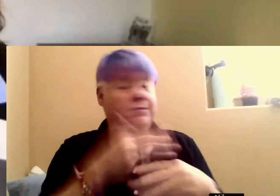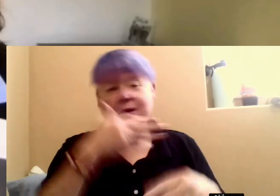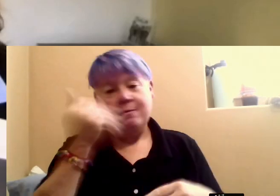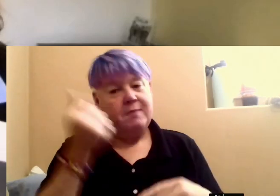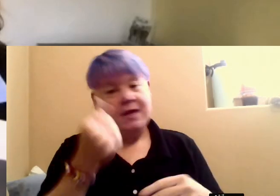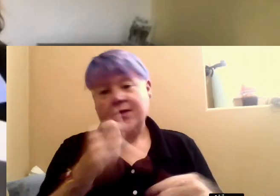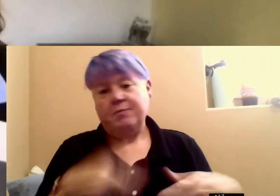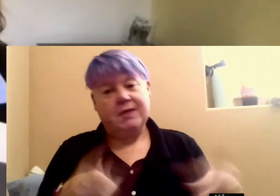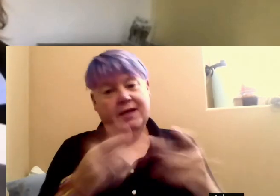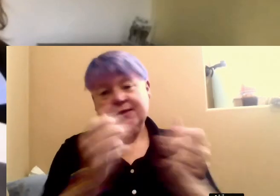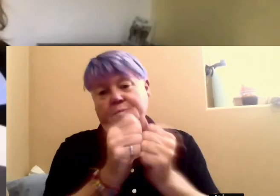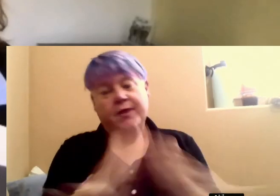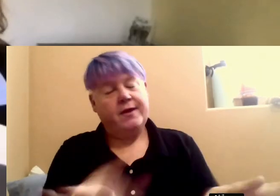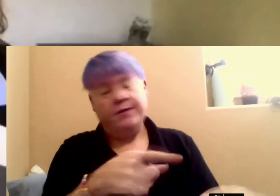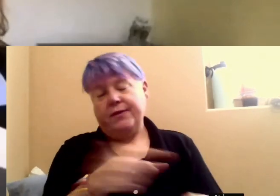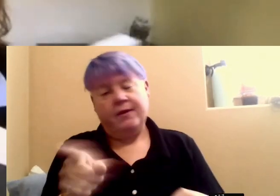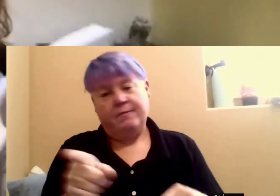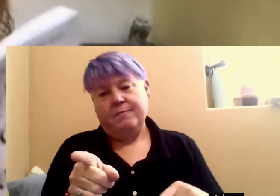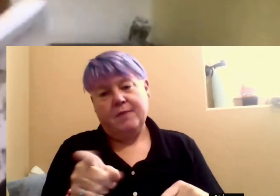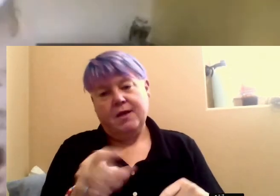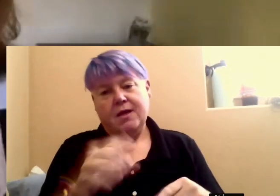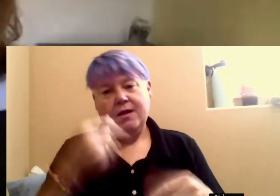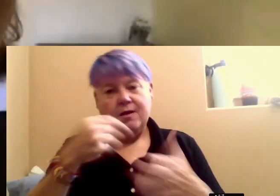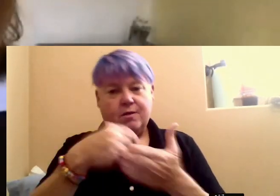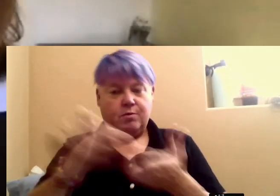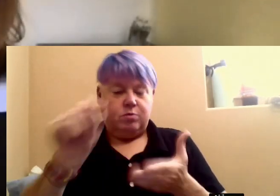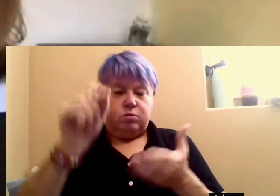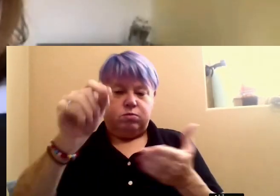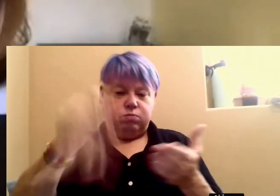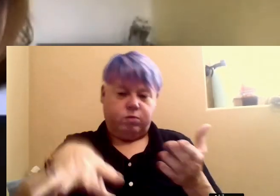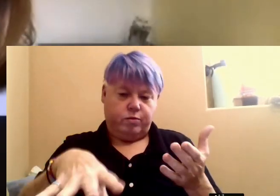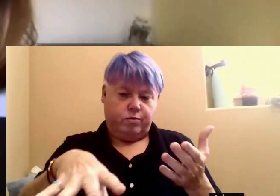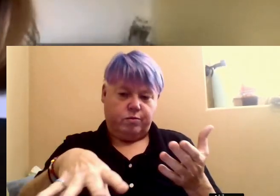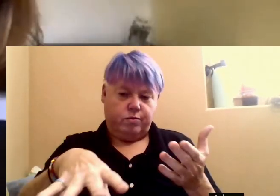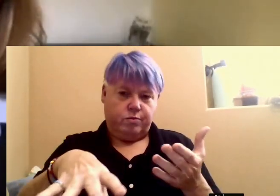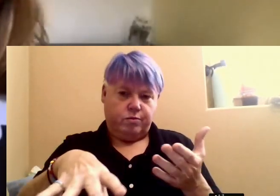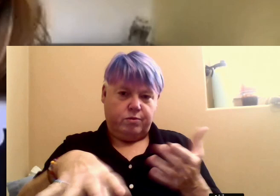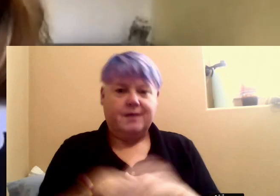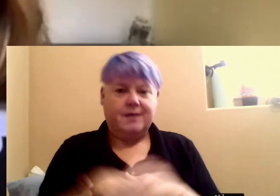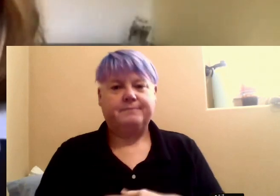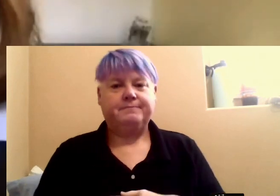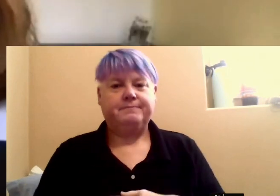the Adlers. I lit the match and let it drop.